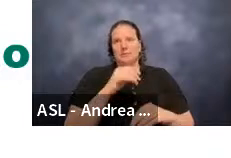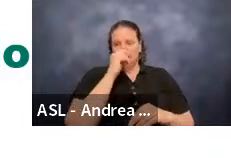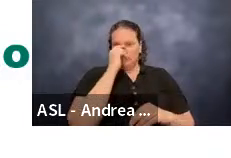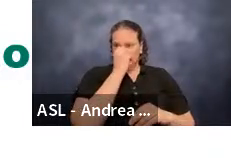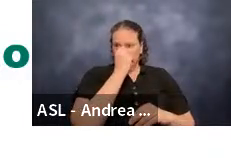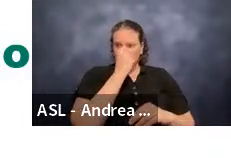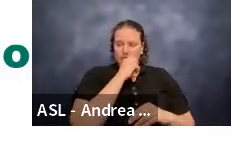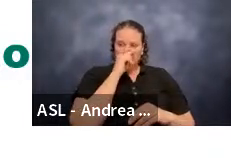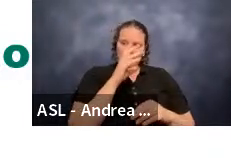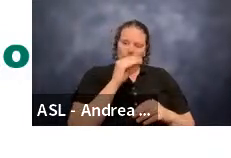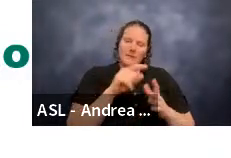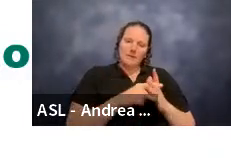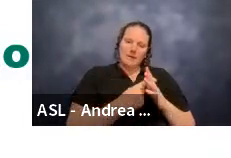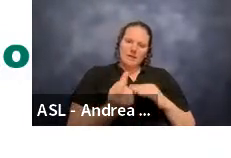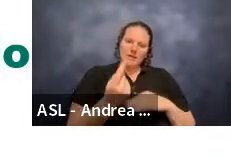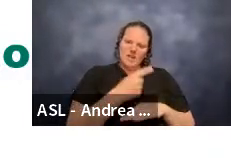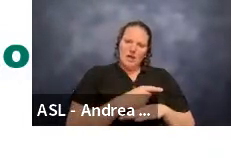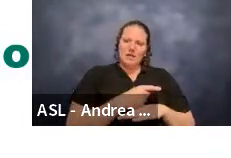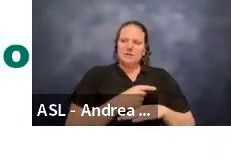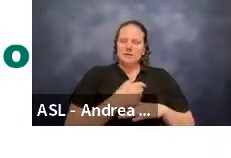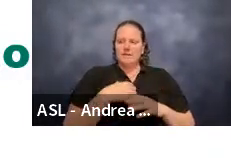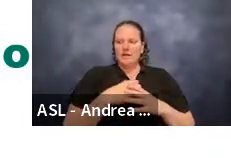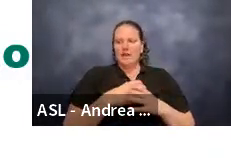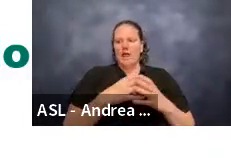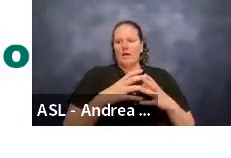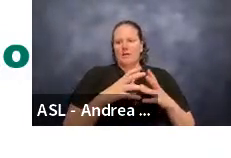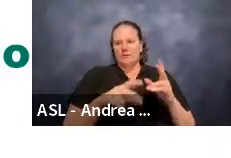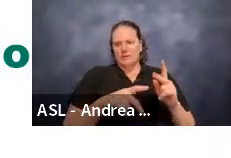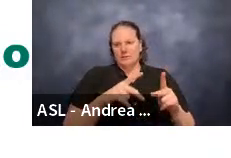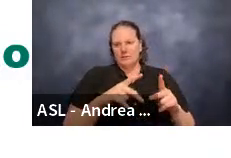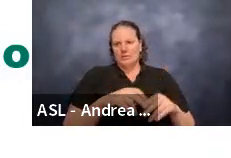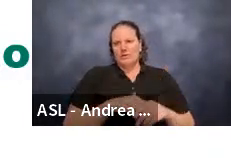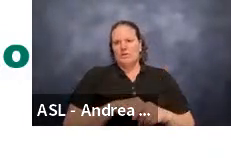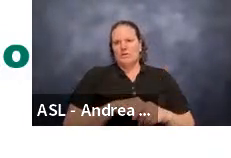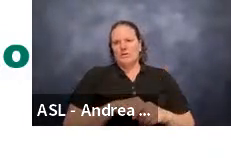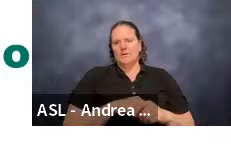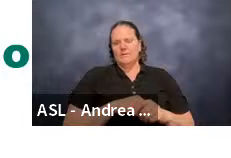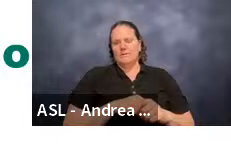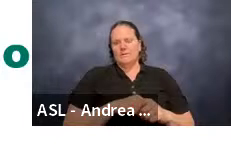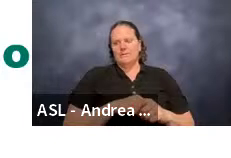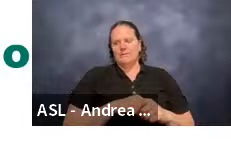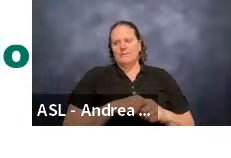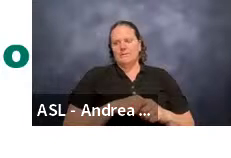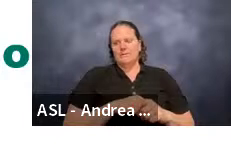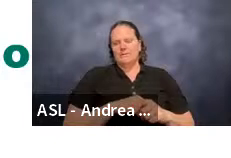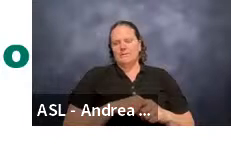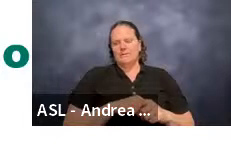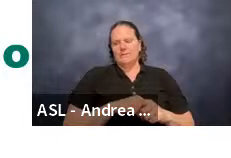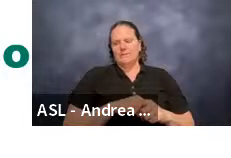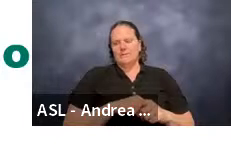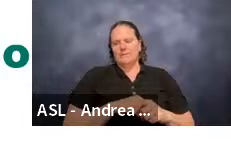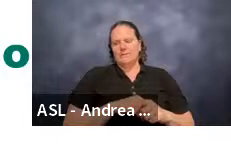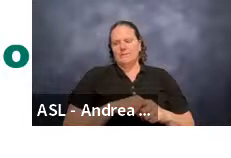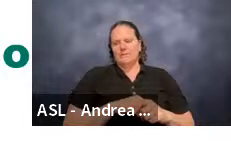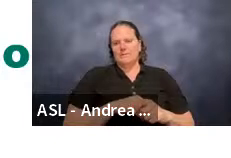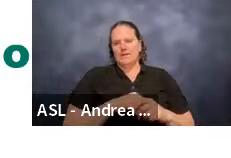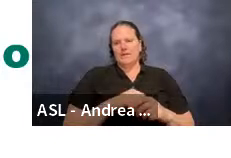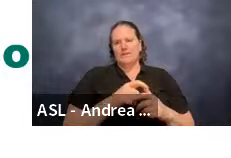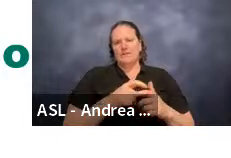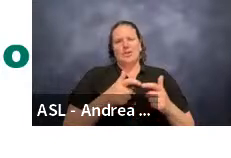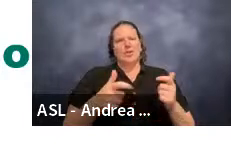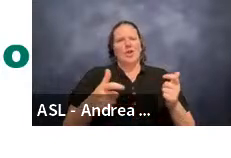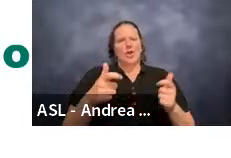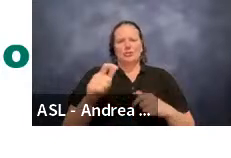In sort of the beginning days, there was a lot of people, or there was people, I should say, with that had very large toll